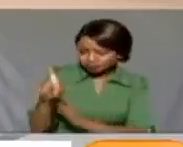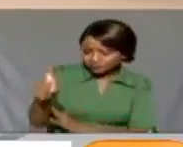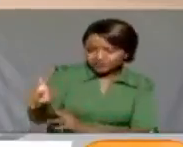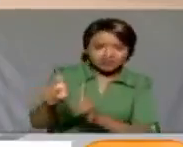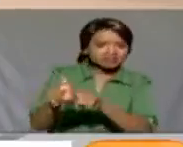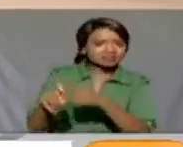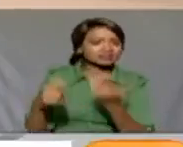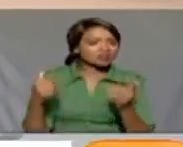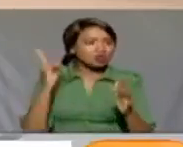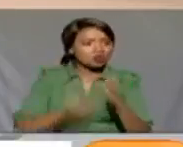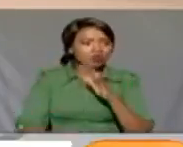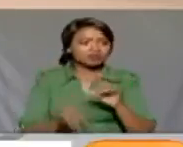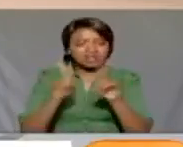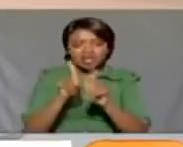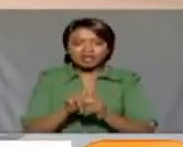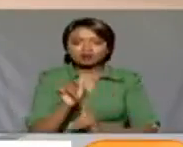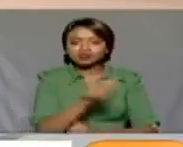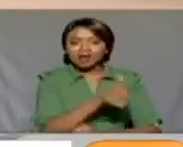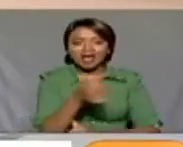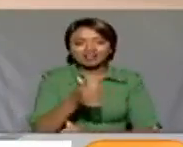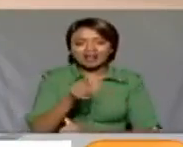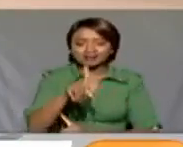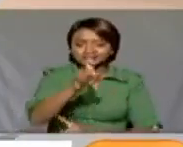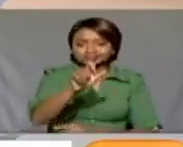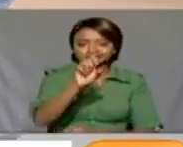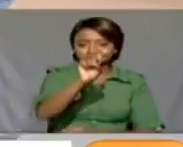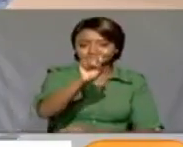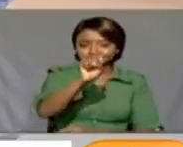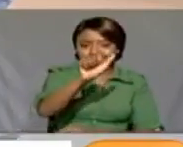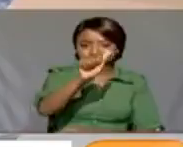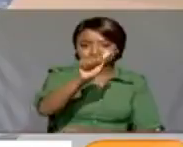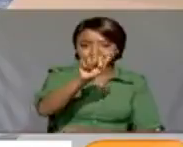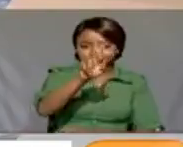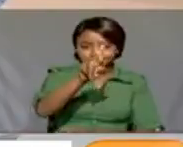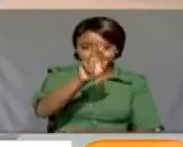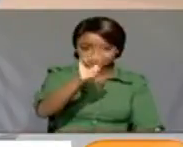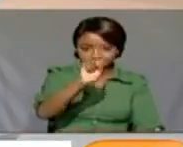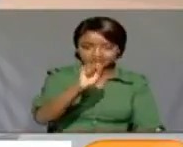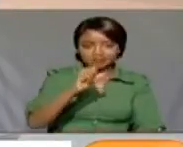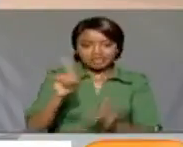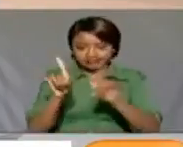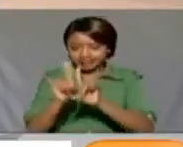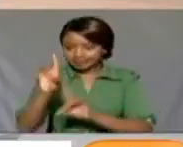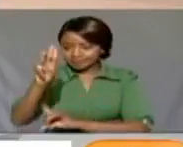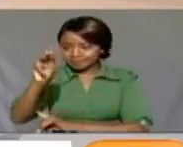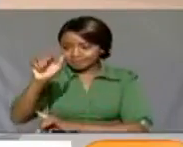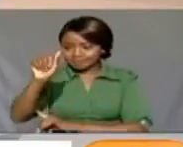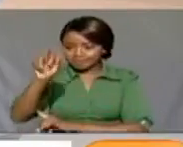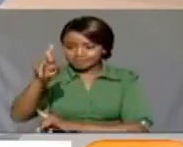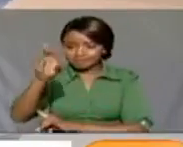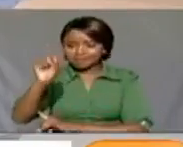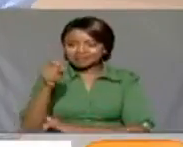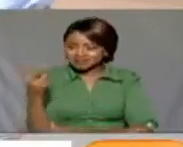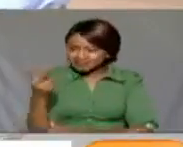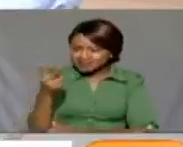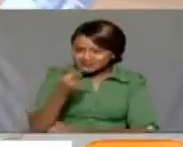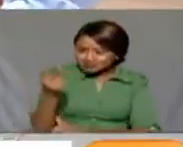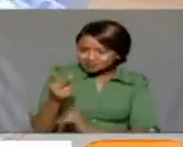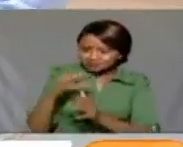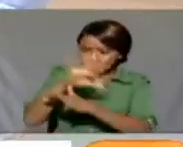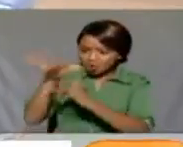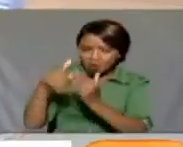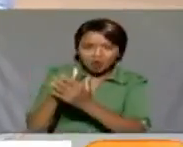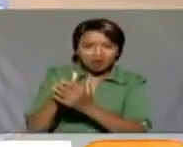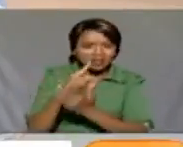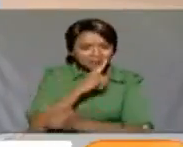relation to other coronaviruses like SARS and MERS that we've seen before, how deadly is it? Thank you,